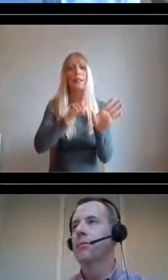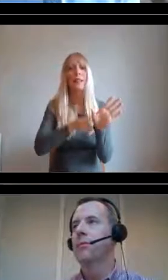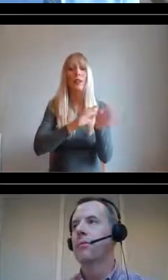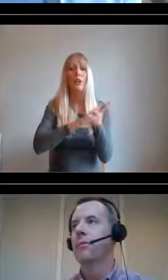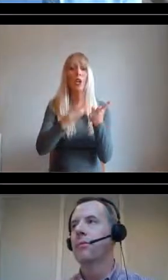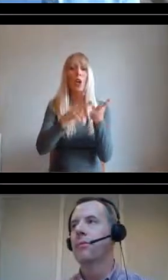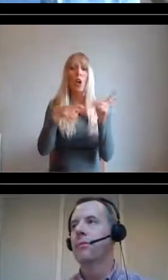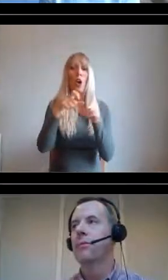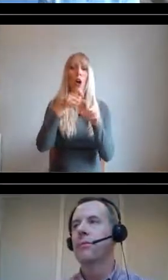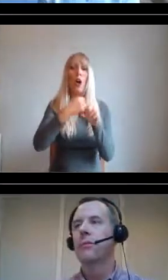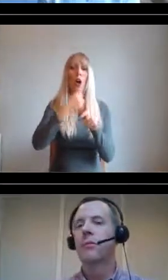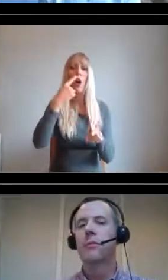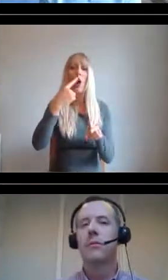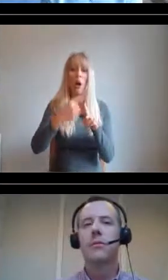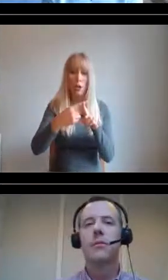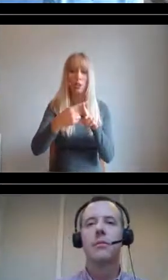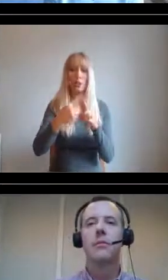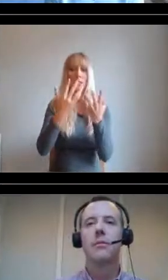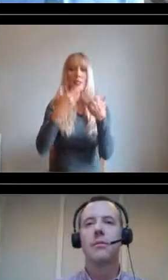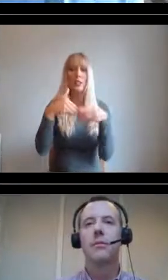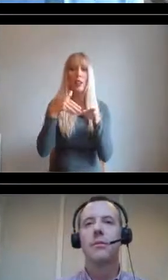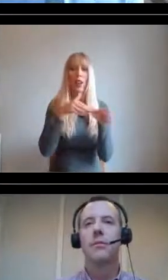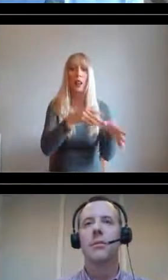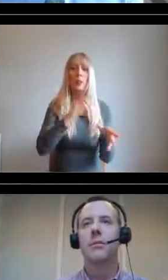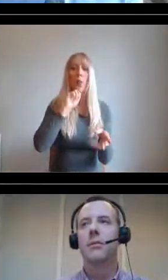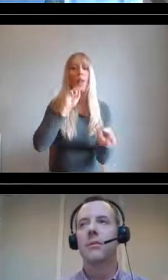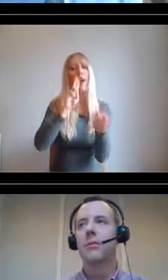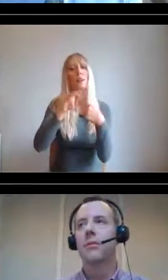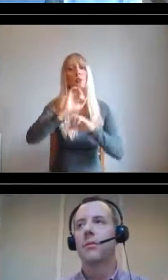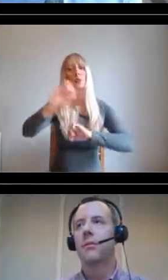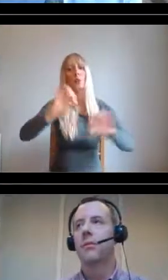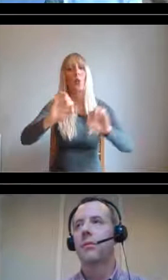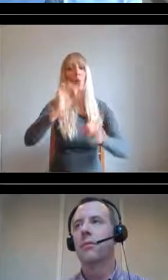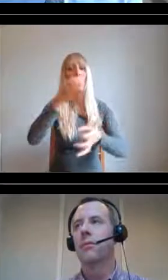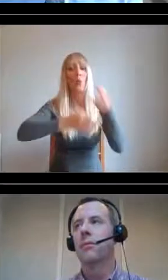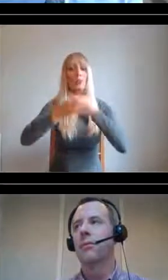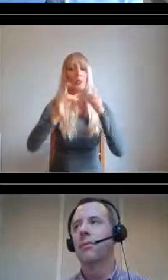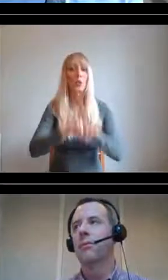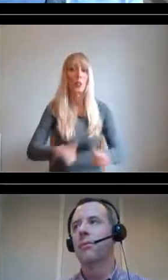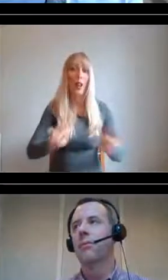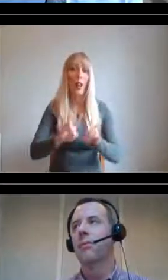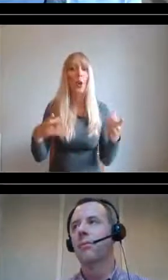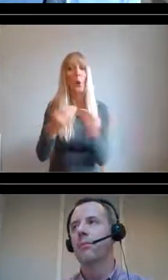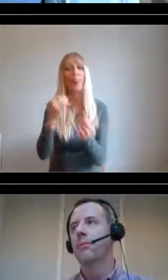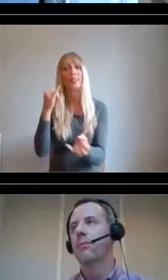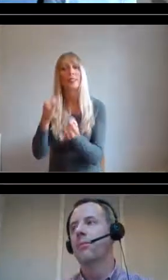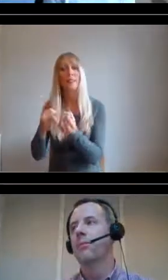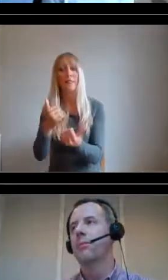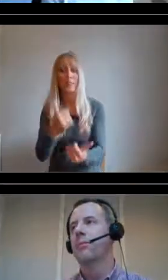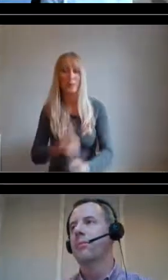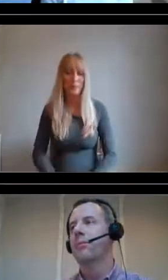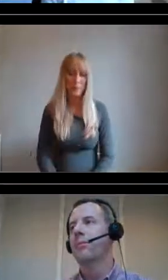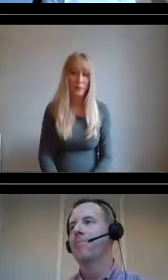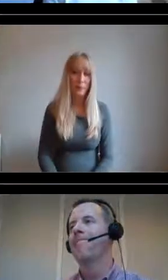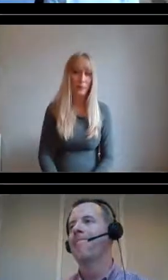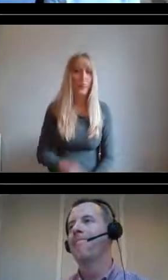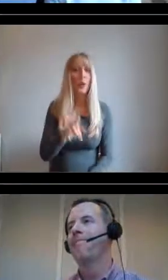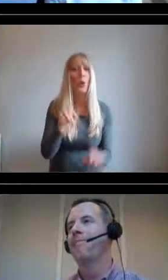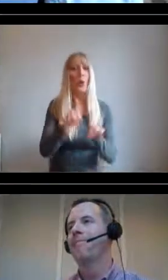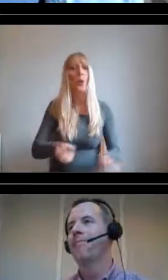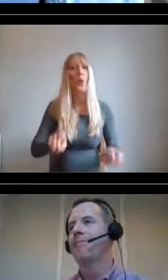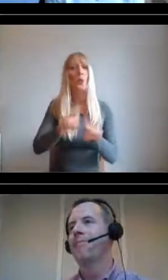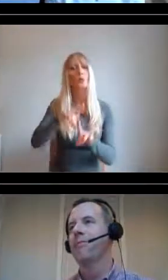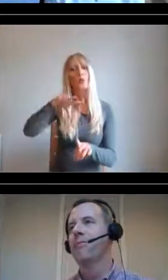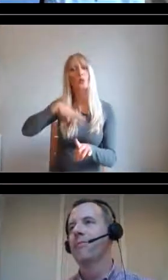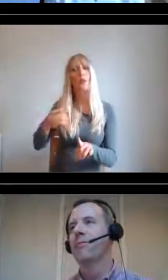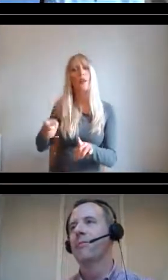Thames Crossing, and I'll be helping to answer many of your questions today as well with Steve. And we've also got Duncan